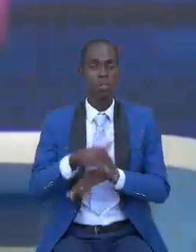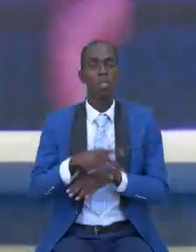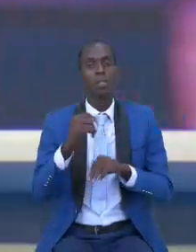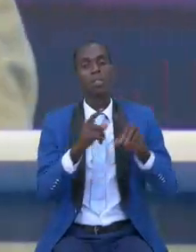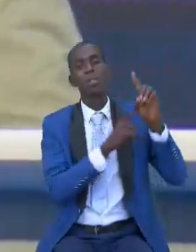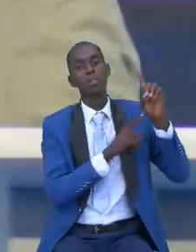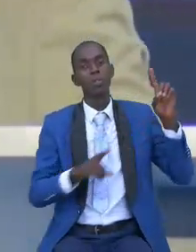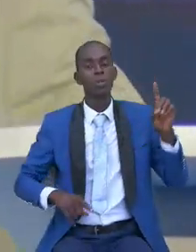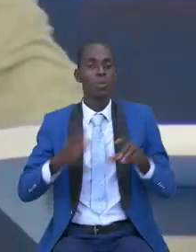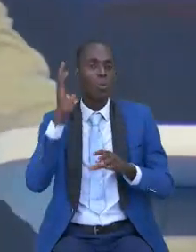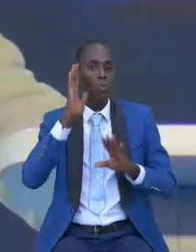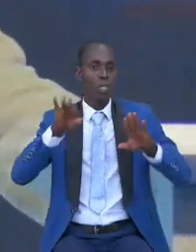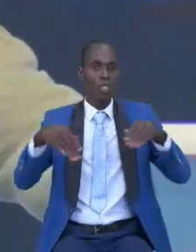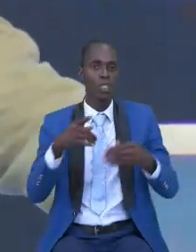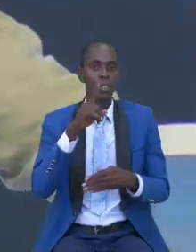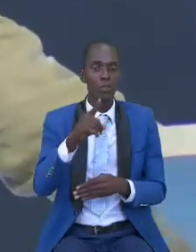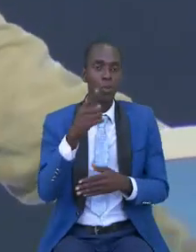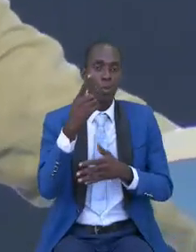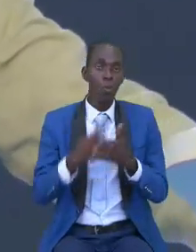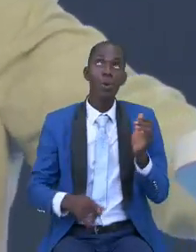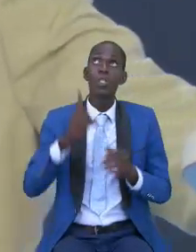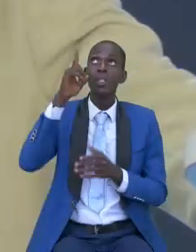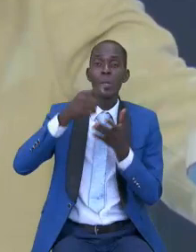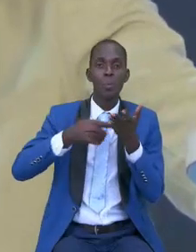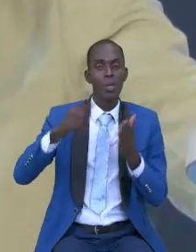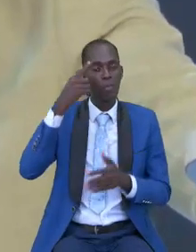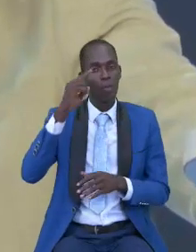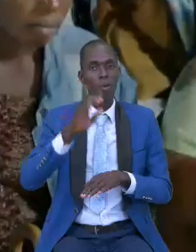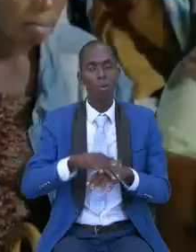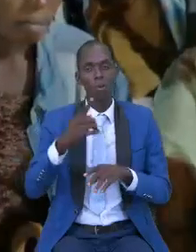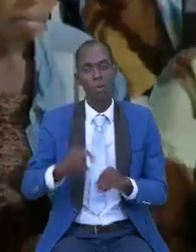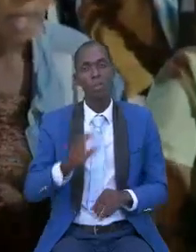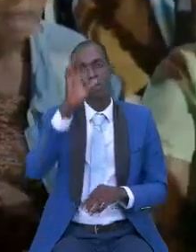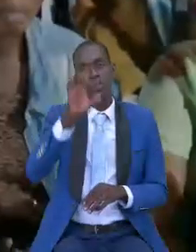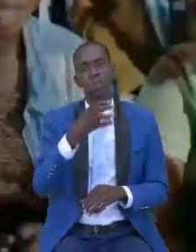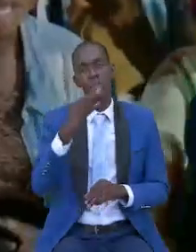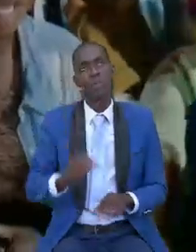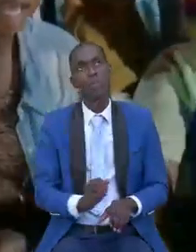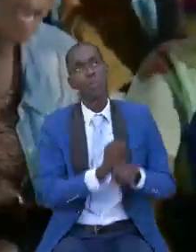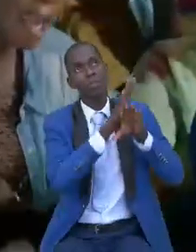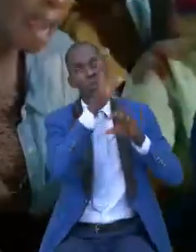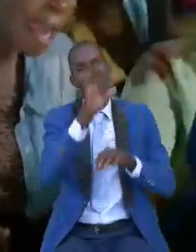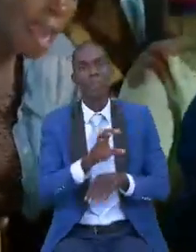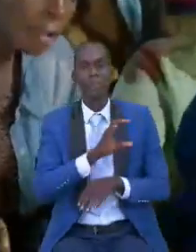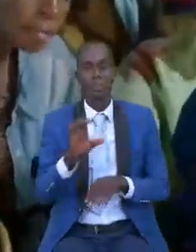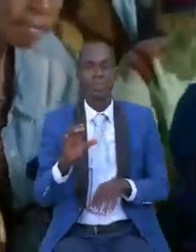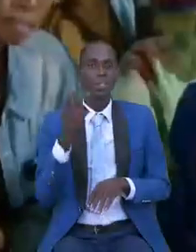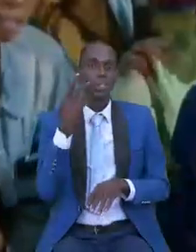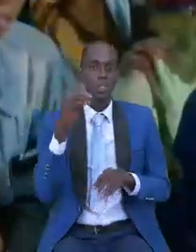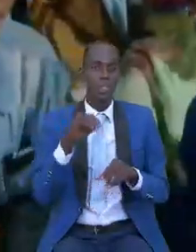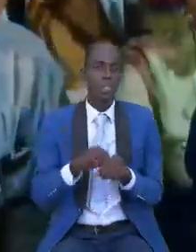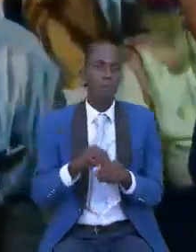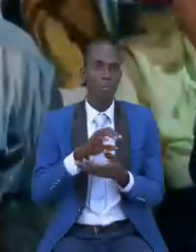Lord will give you what he paid for on the cross of Calvary. Look at this.